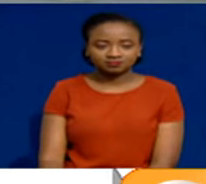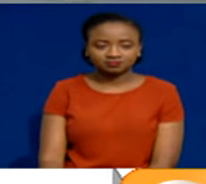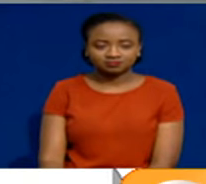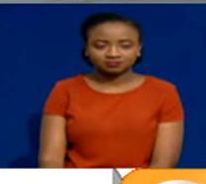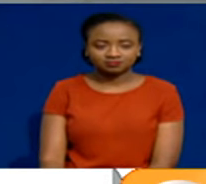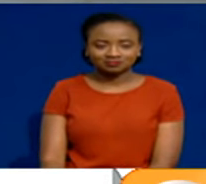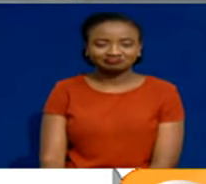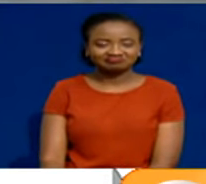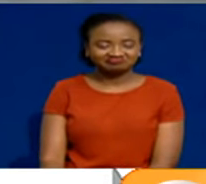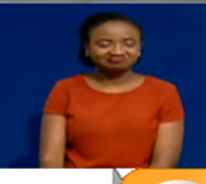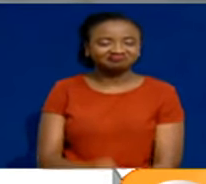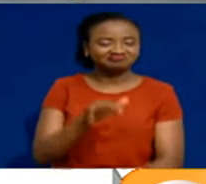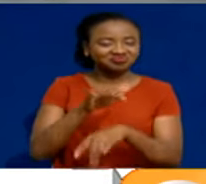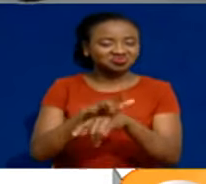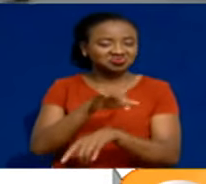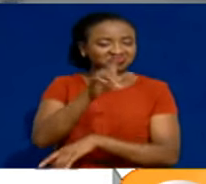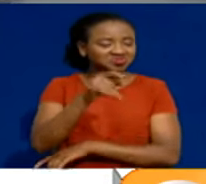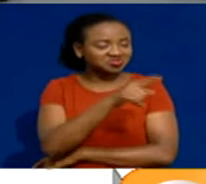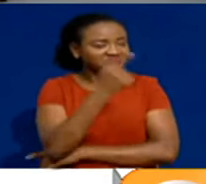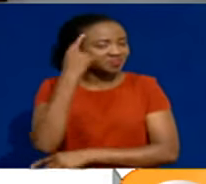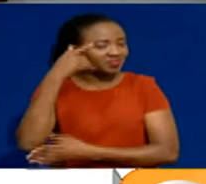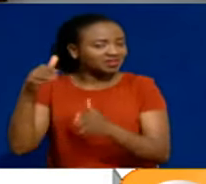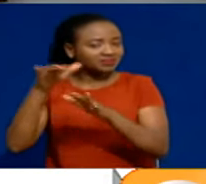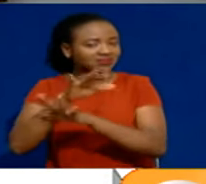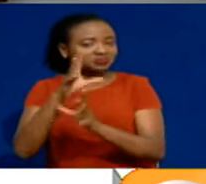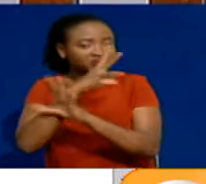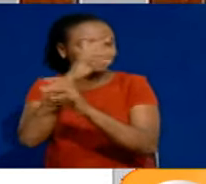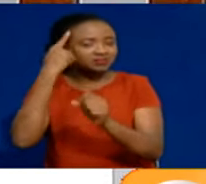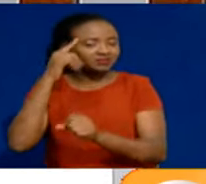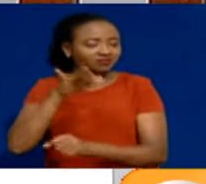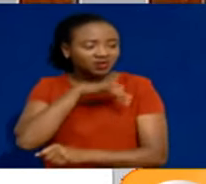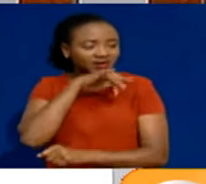good question. Who will be the likely running mate?